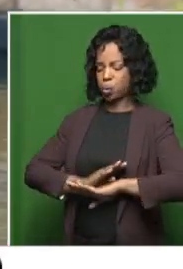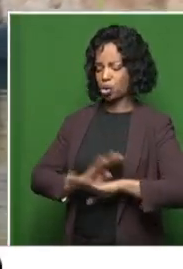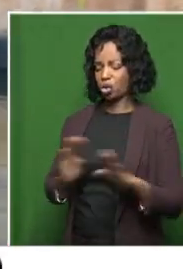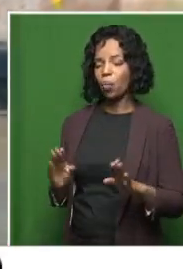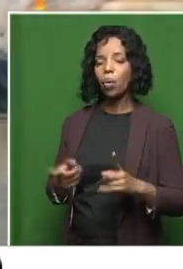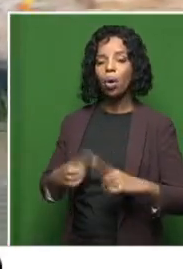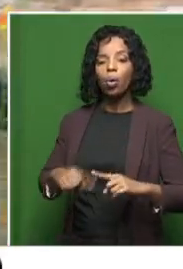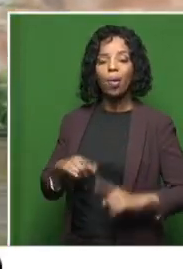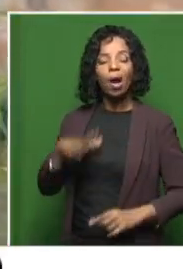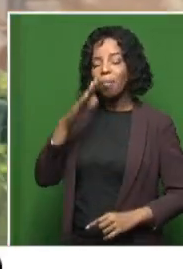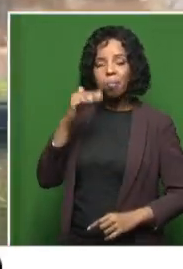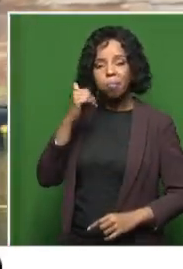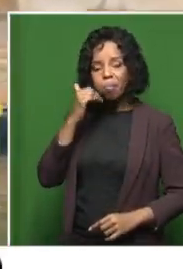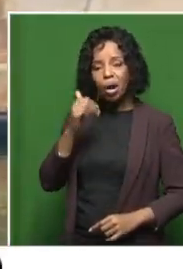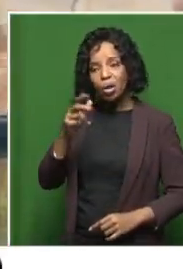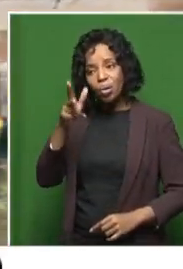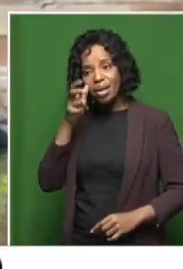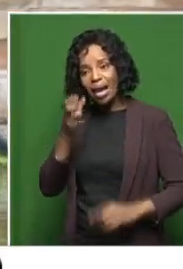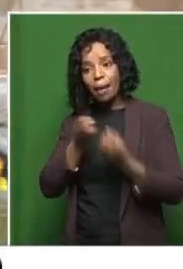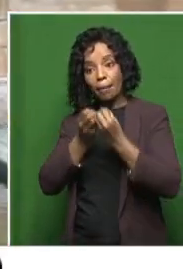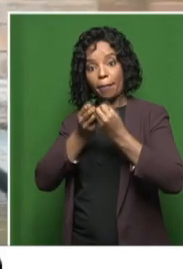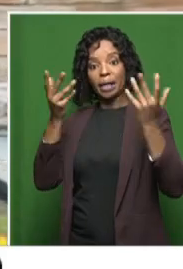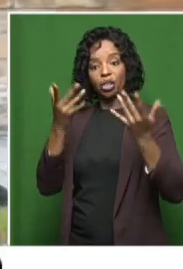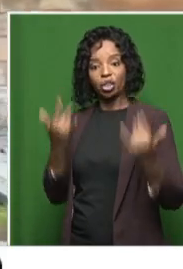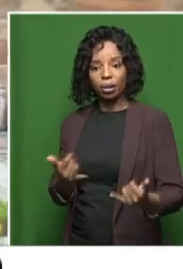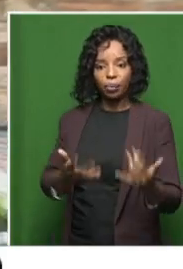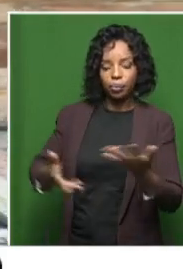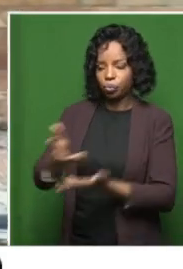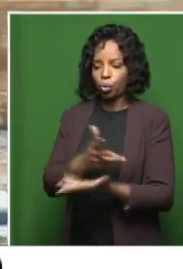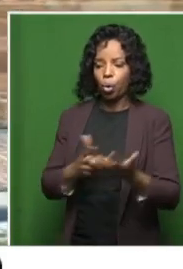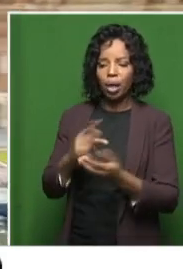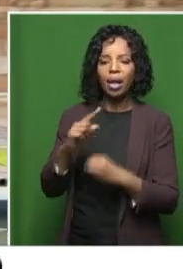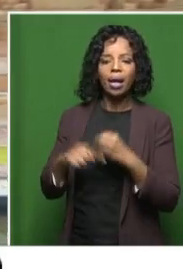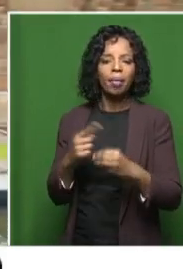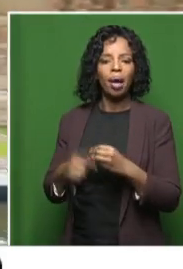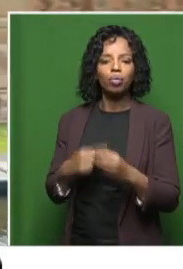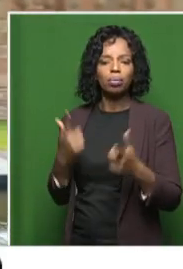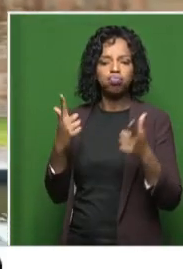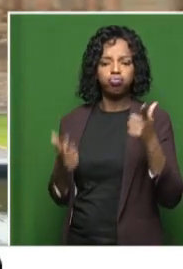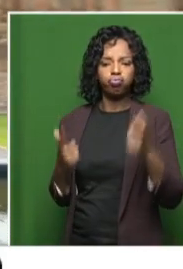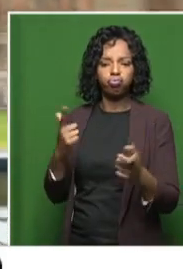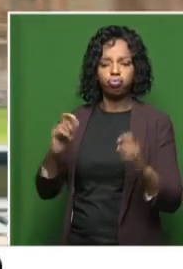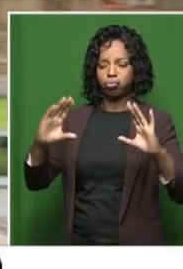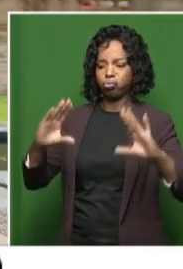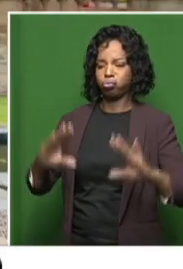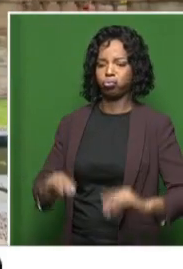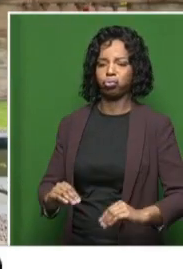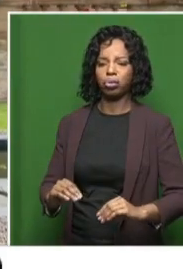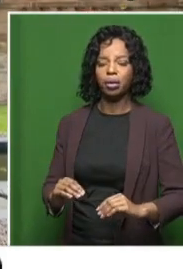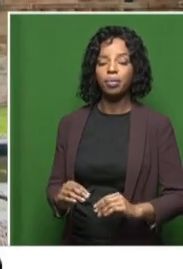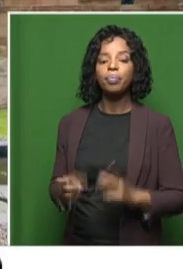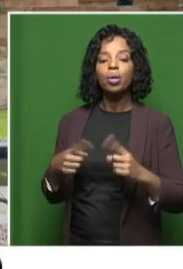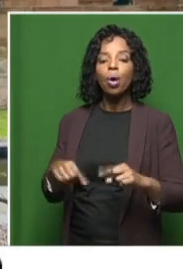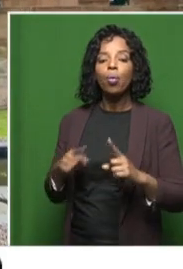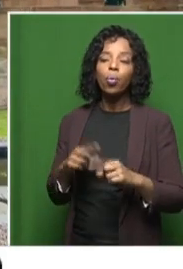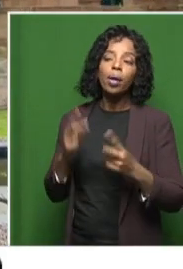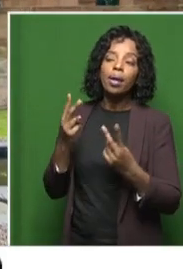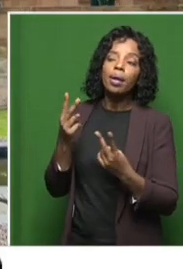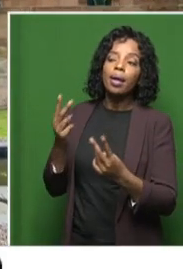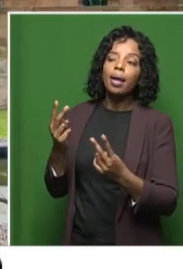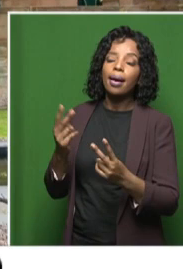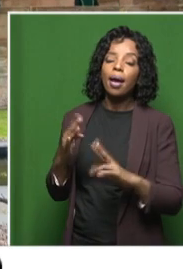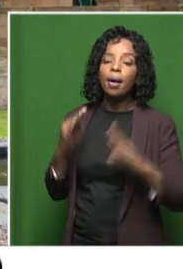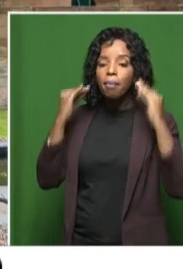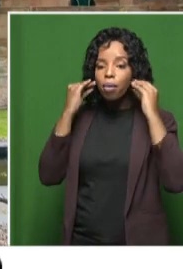hear much of African leaders speaking about the silencing of the guns. You look at Cabo Delgado, what is currently happening in Mozambique with